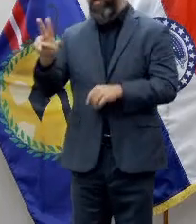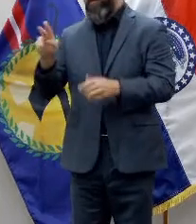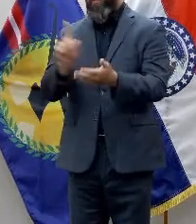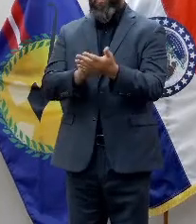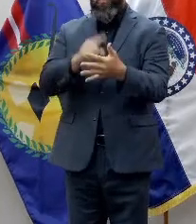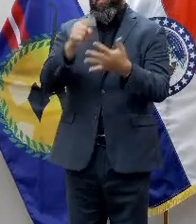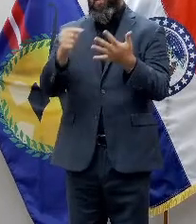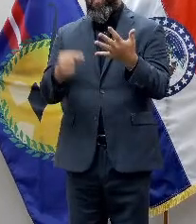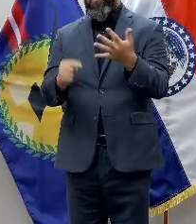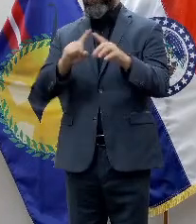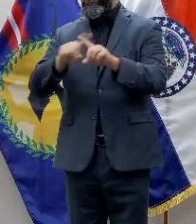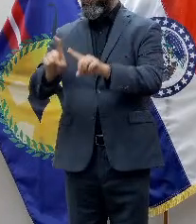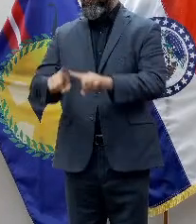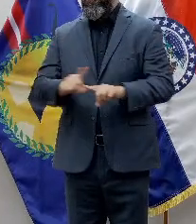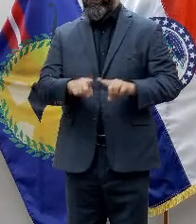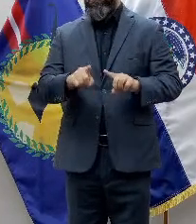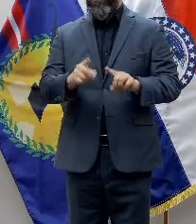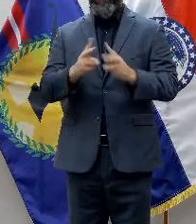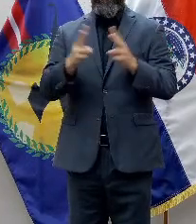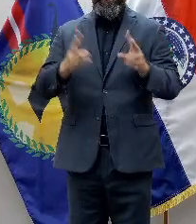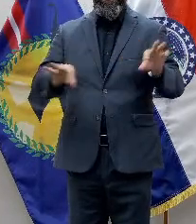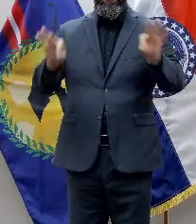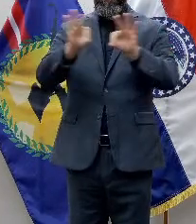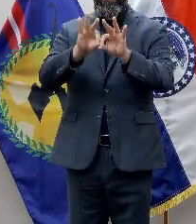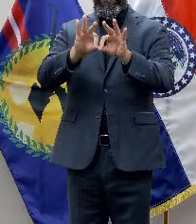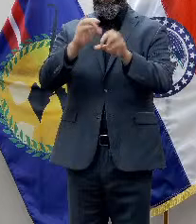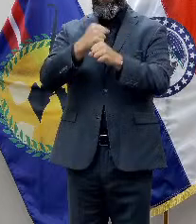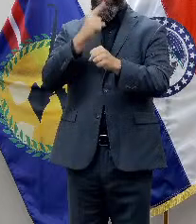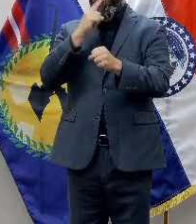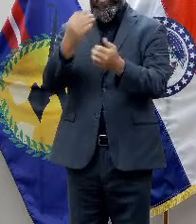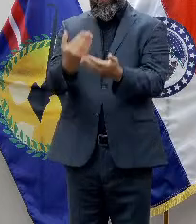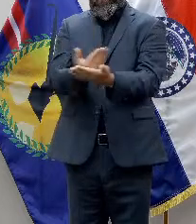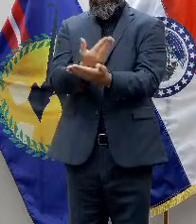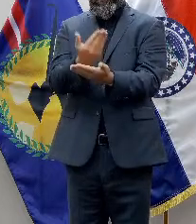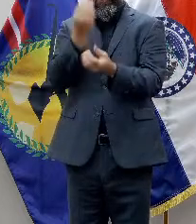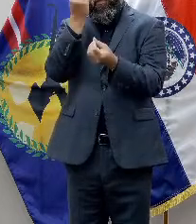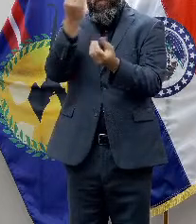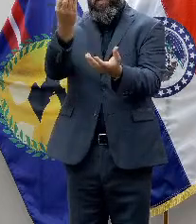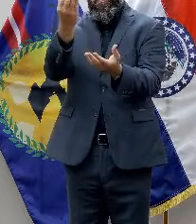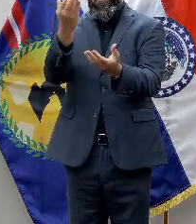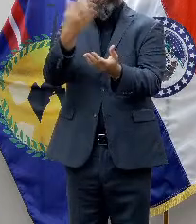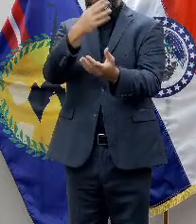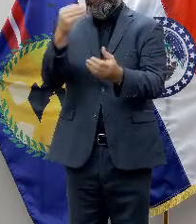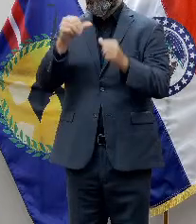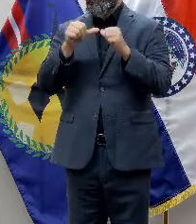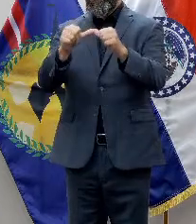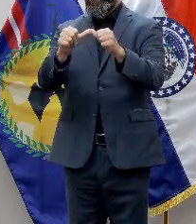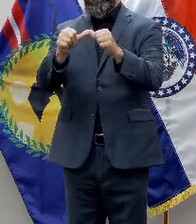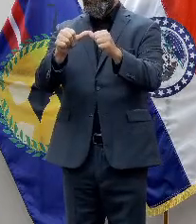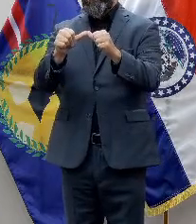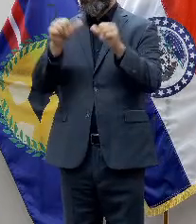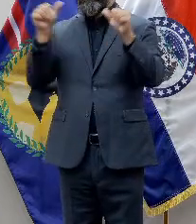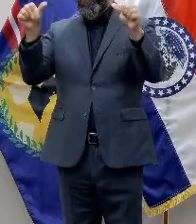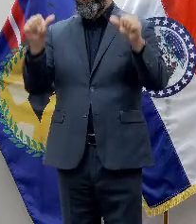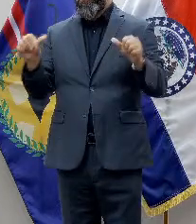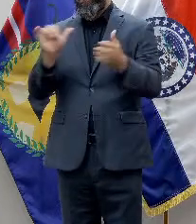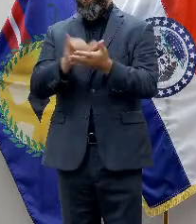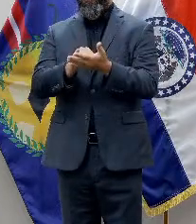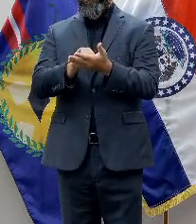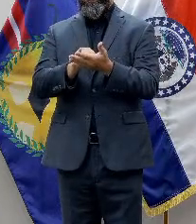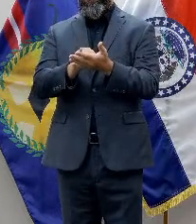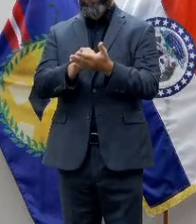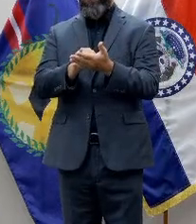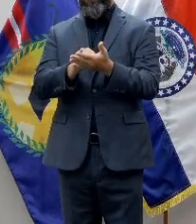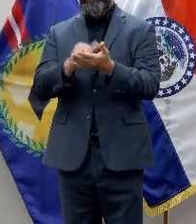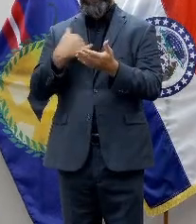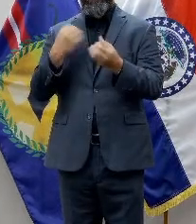really important that we have kept content as fresh as possible and continue to post out. So we do have a wide variety of